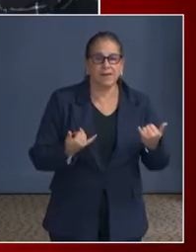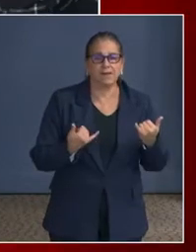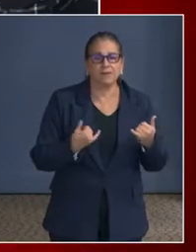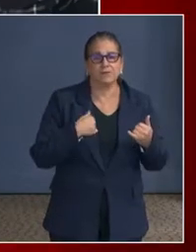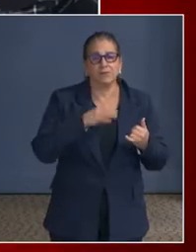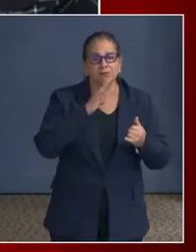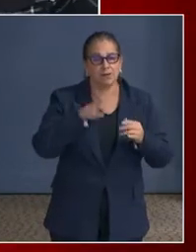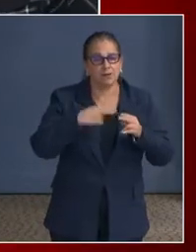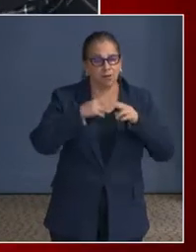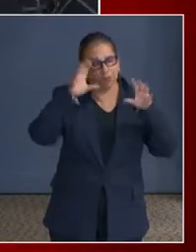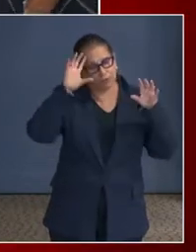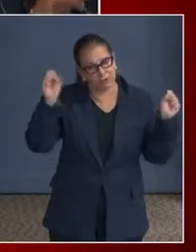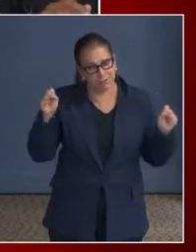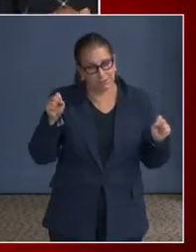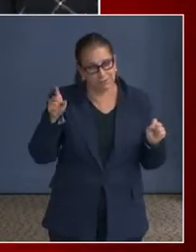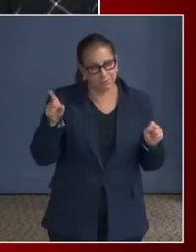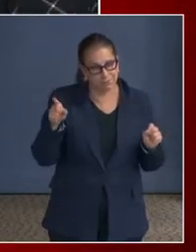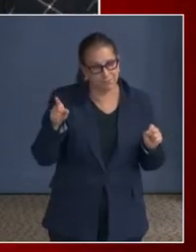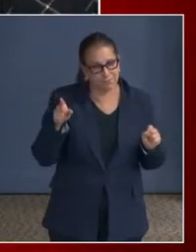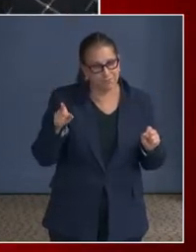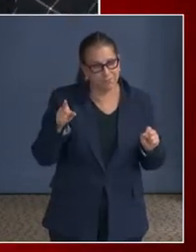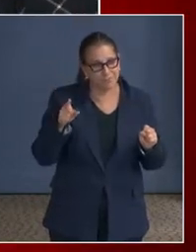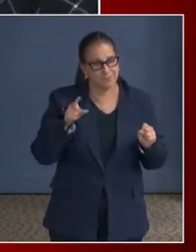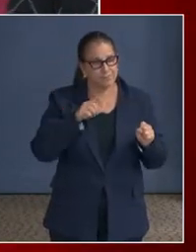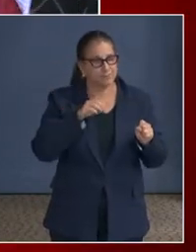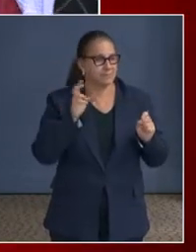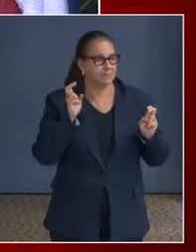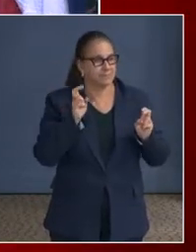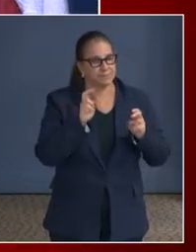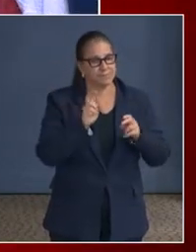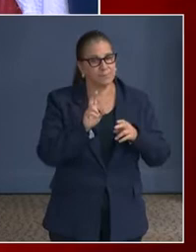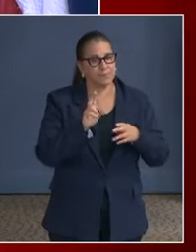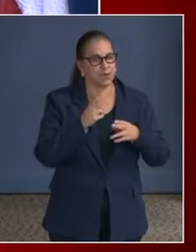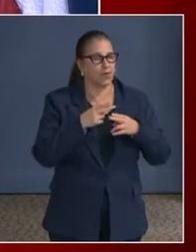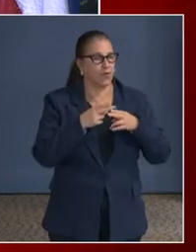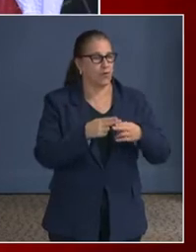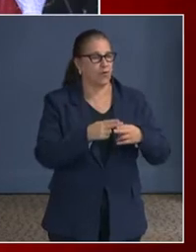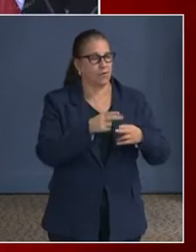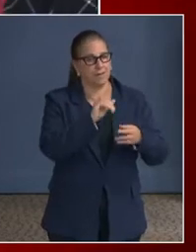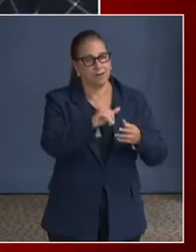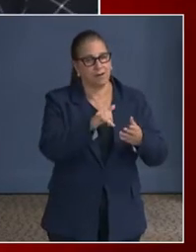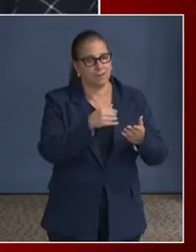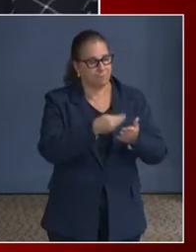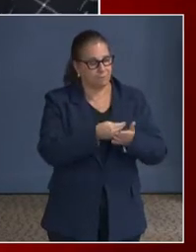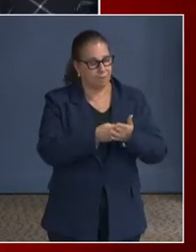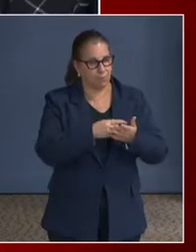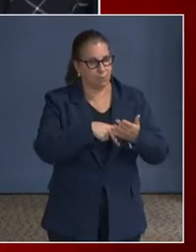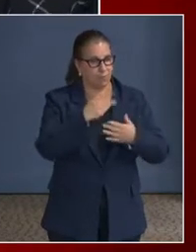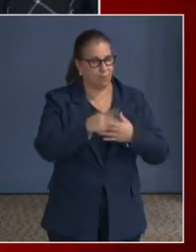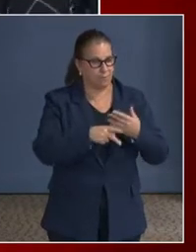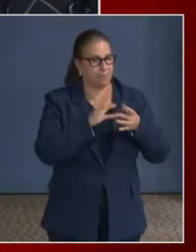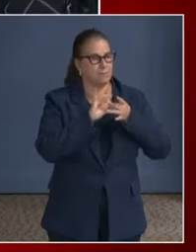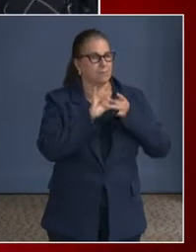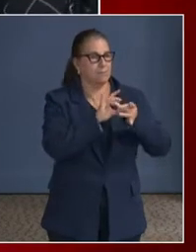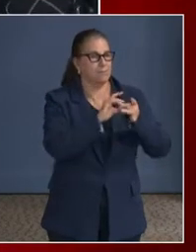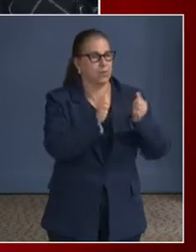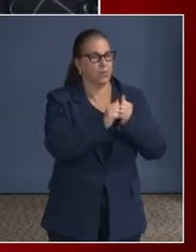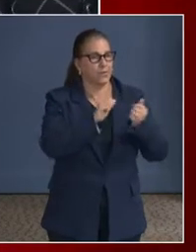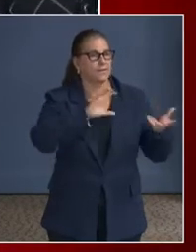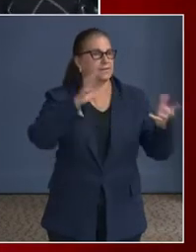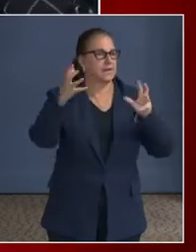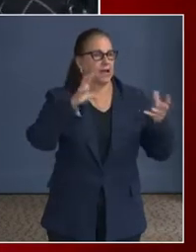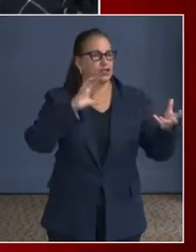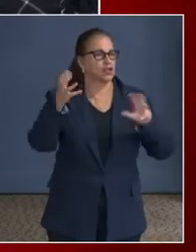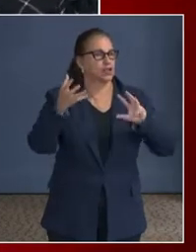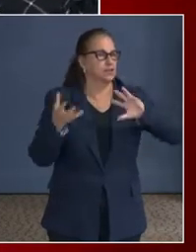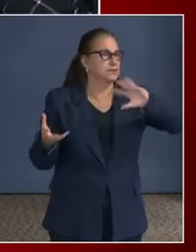the primary FEMA fund that is used to provide assistance after major disasters across the